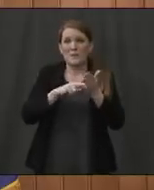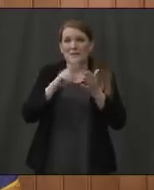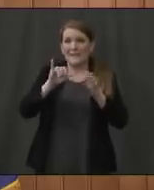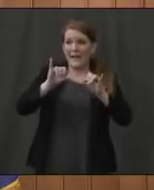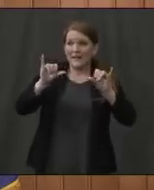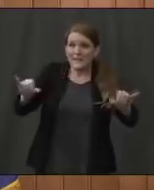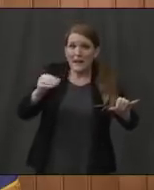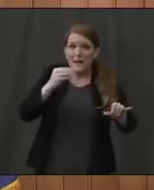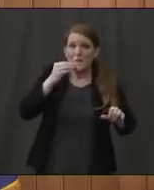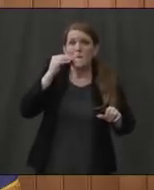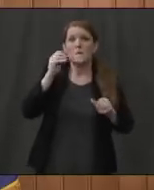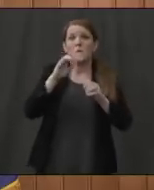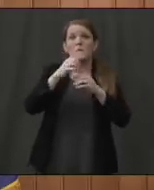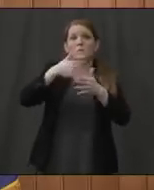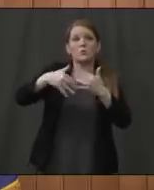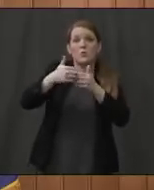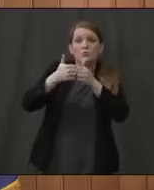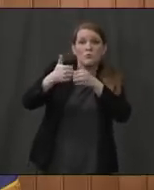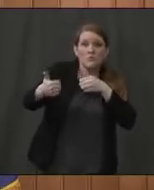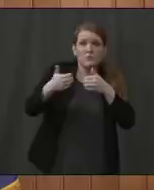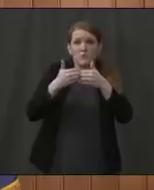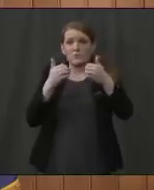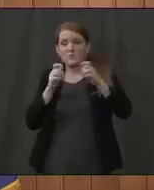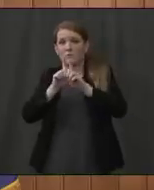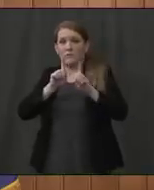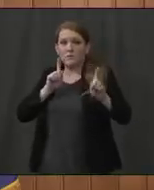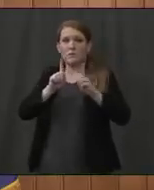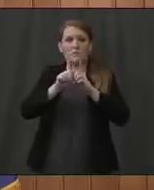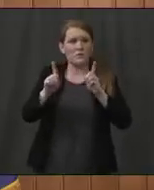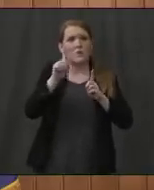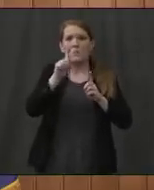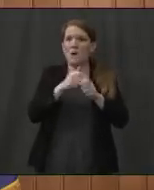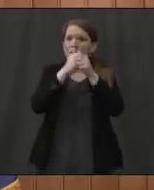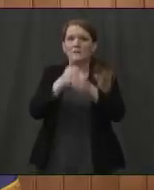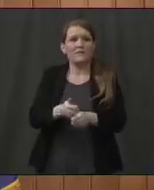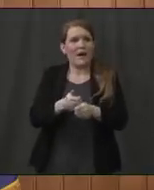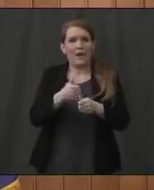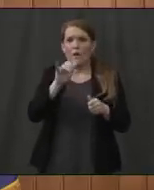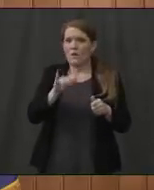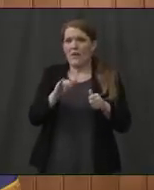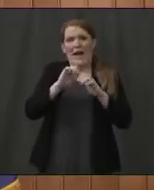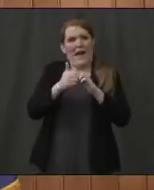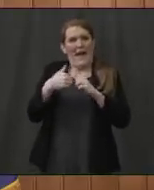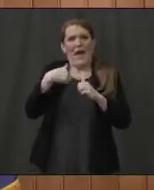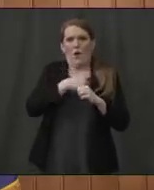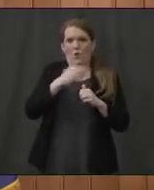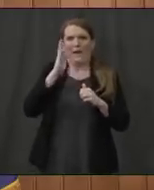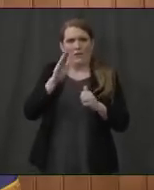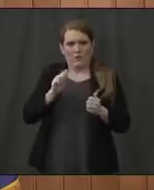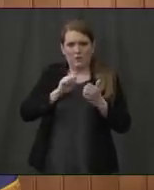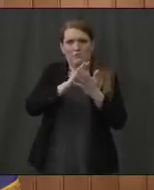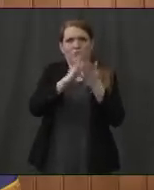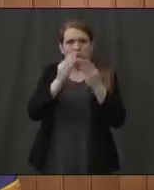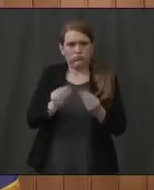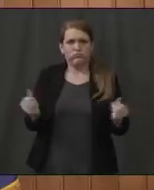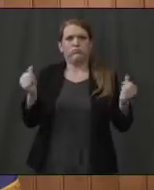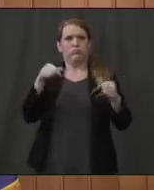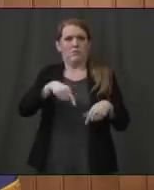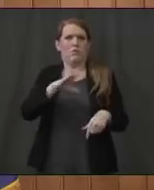social distancing, and all the other things that are put in place. It's vitally important for how we handle COVID-19 in Connecticut.